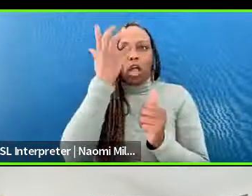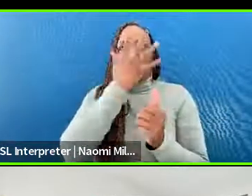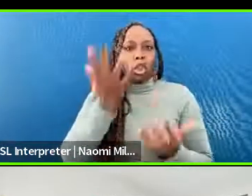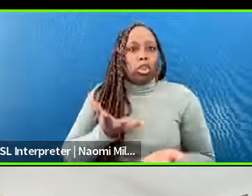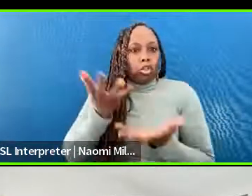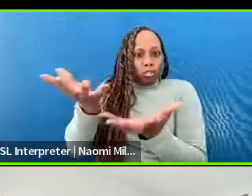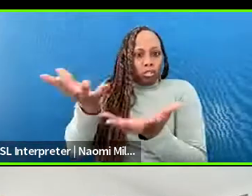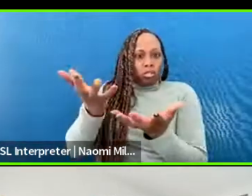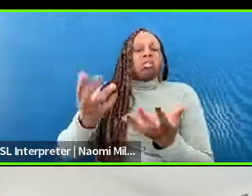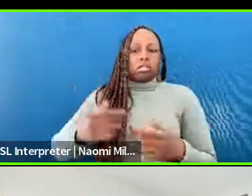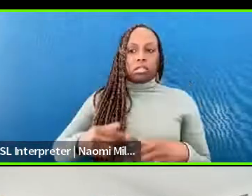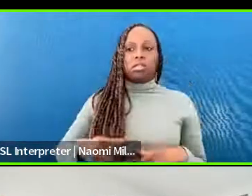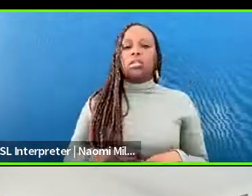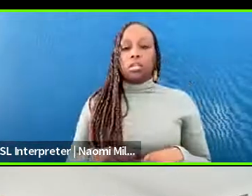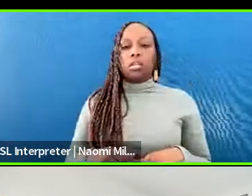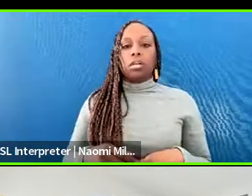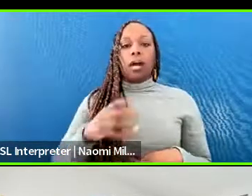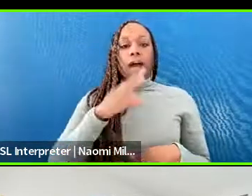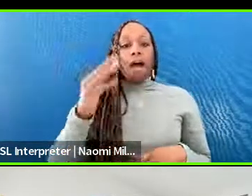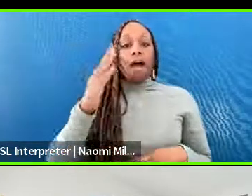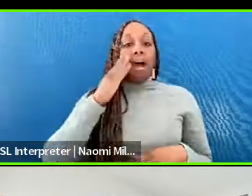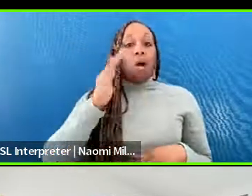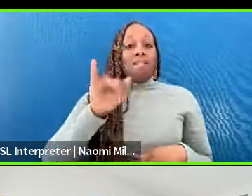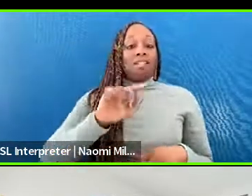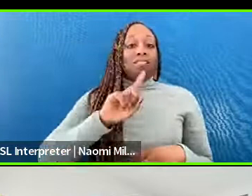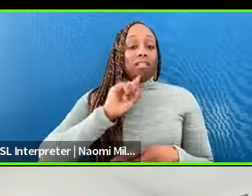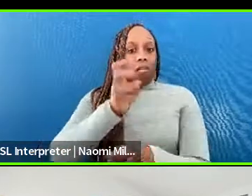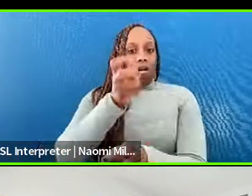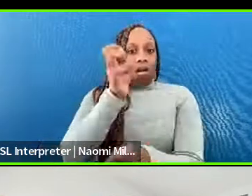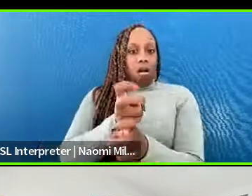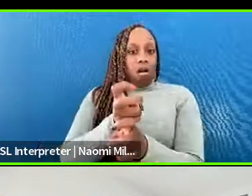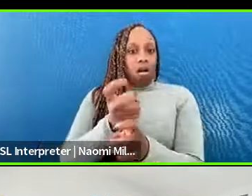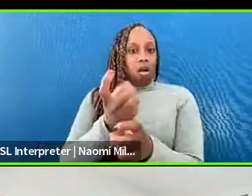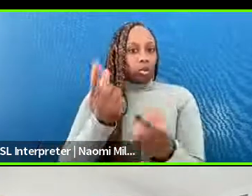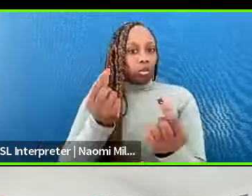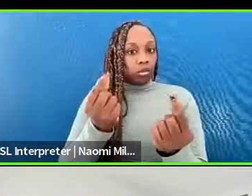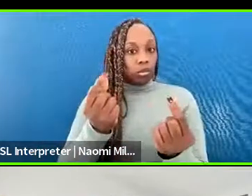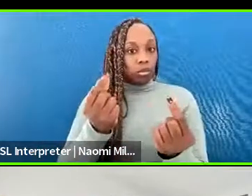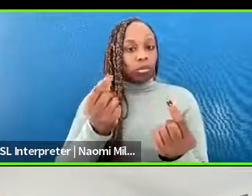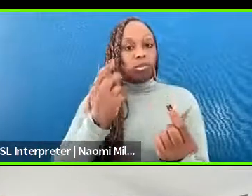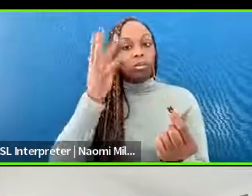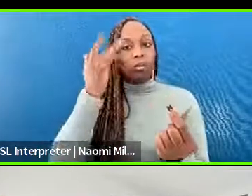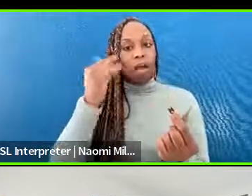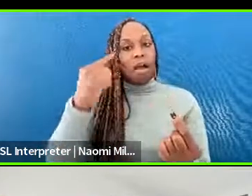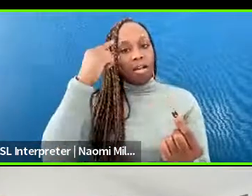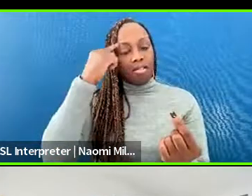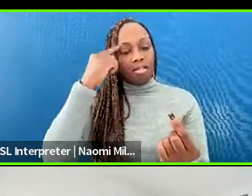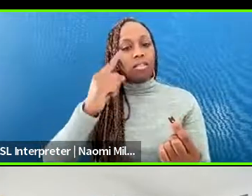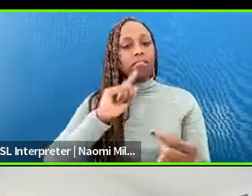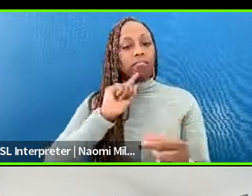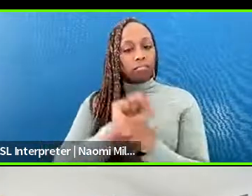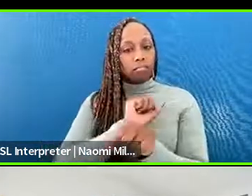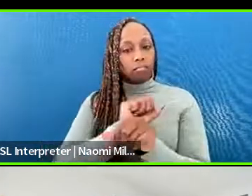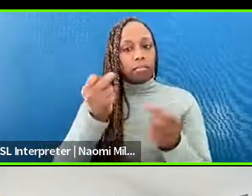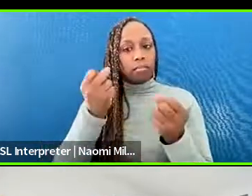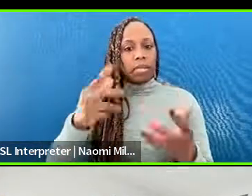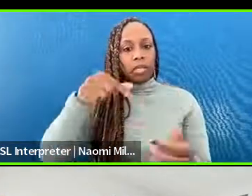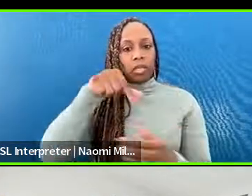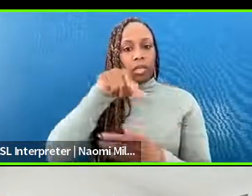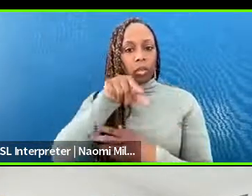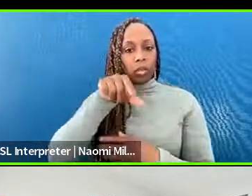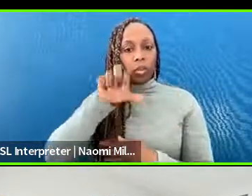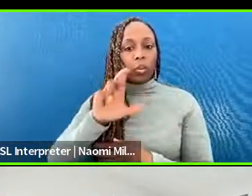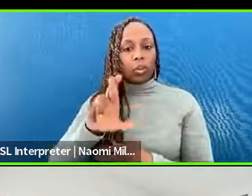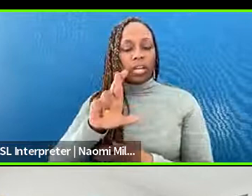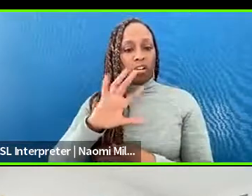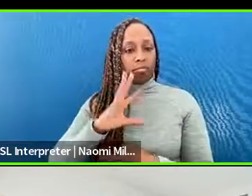And I know that that's a really hard thing to do because I think actually a lot of queer culture, queer and trans